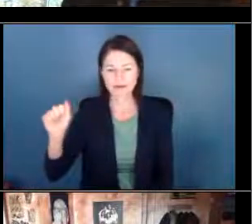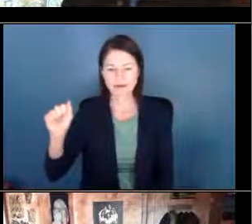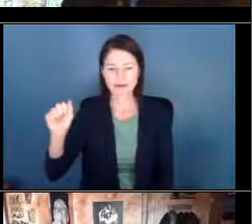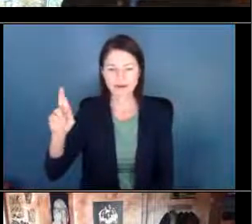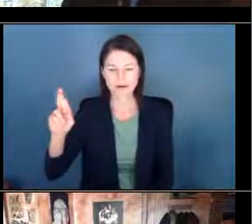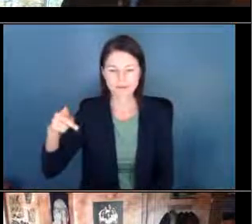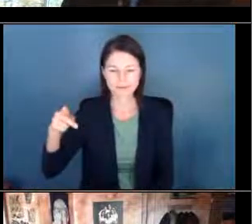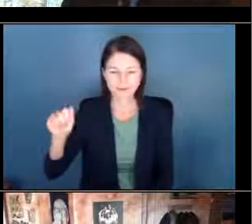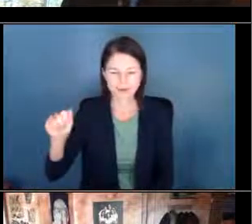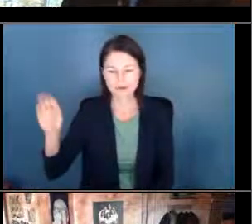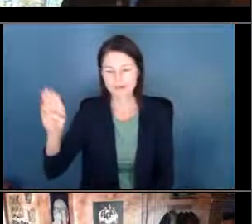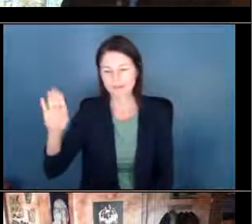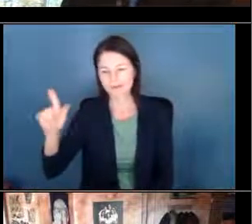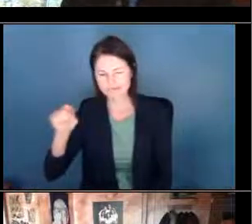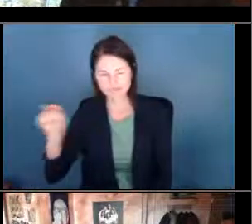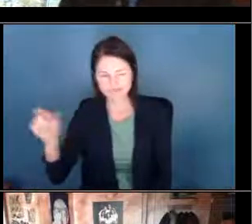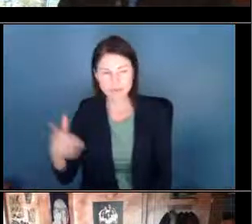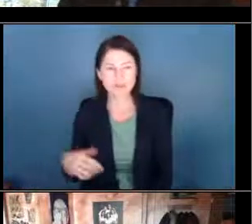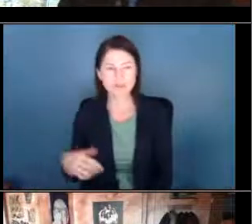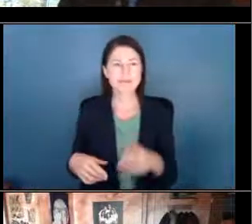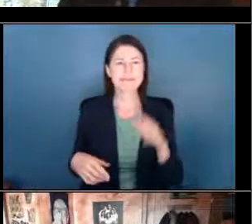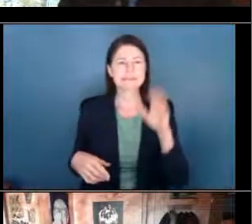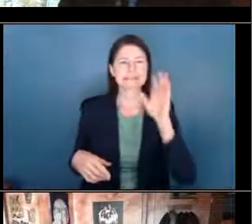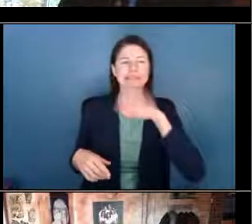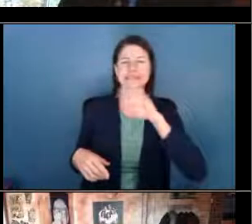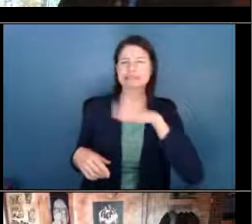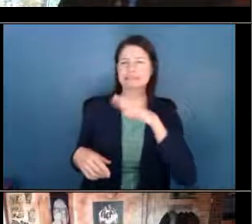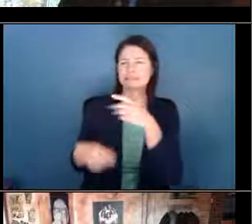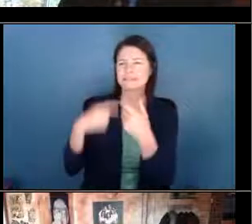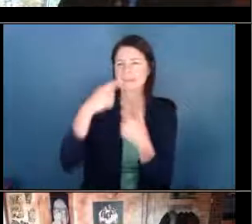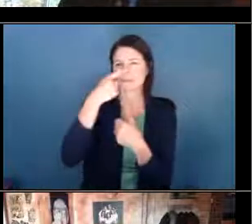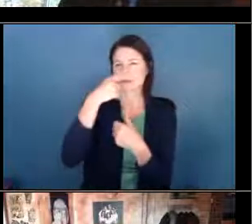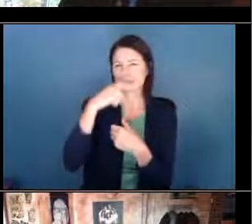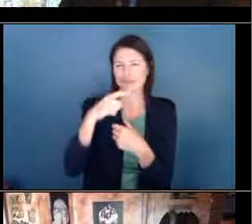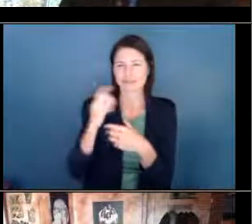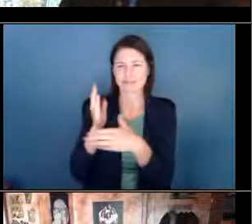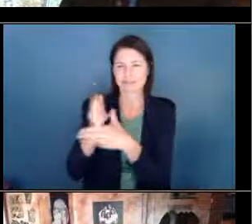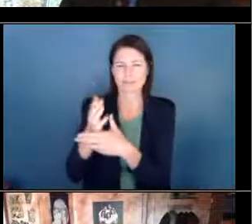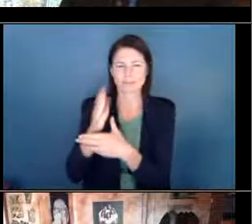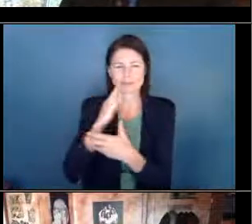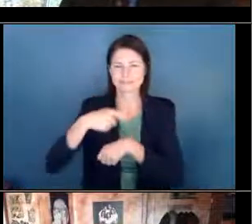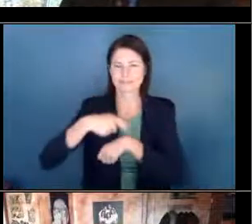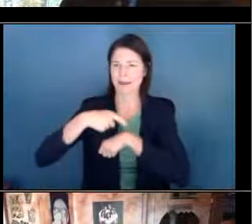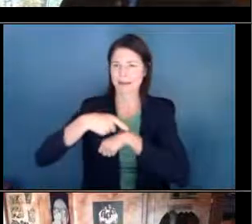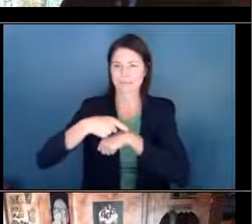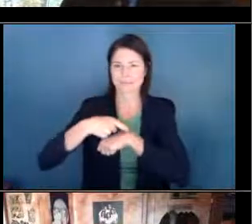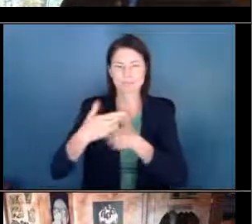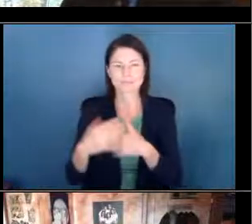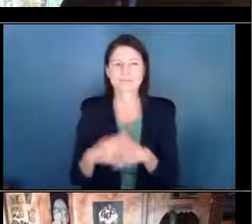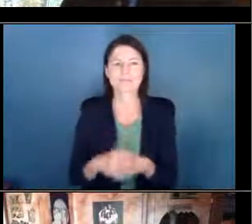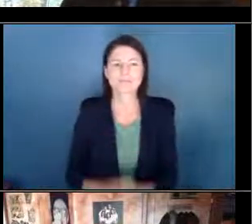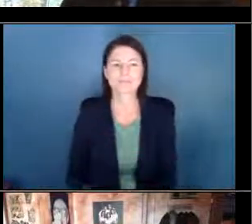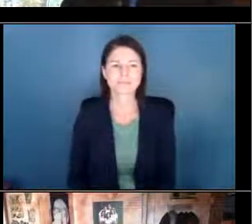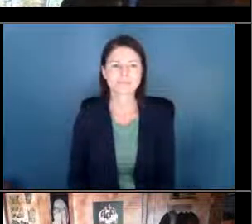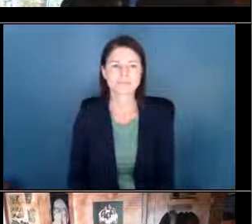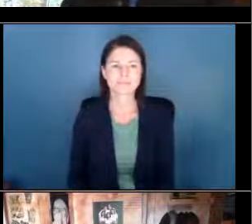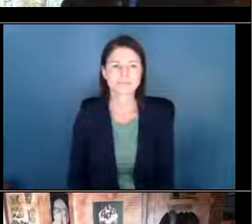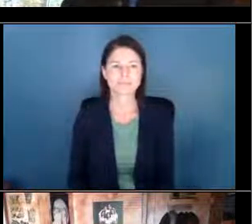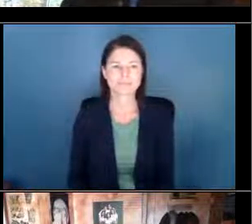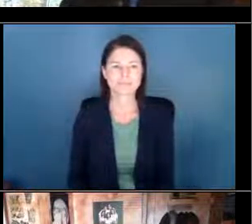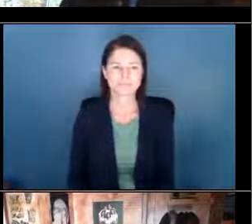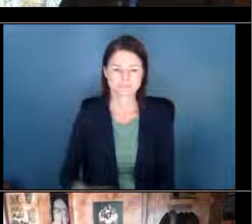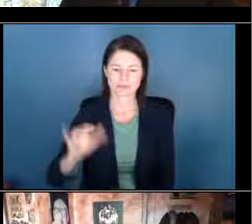Mark, this is Mitch. If I could just interrupt for a minute, because we're kind of pressed for time. If we could get you to, because we have the handout, so we can